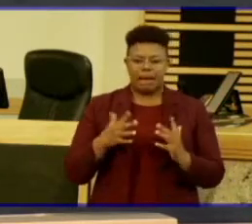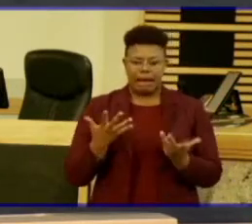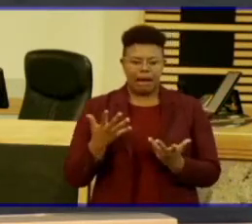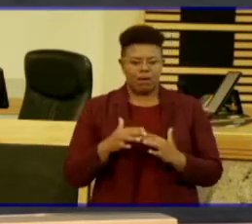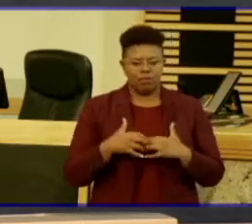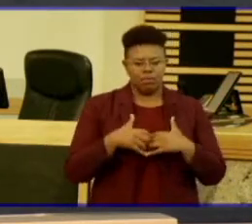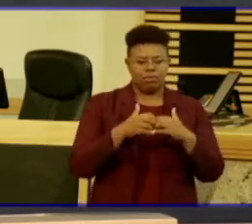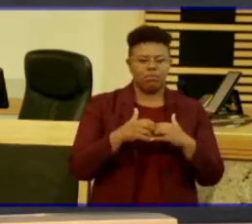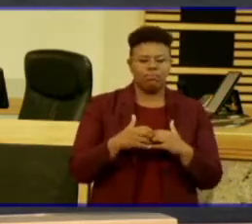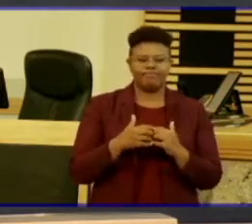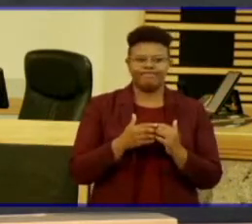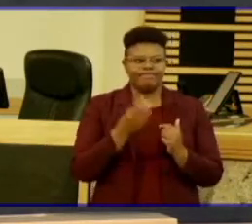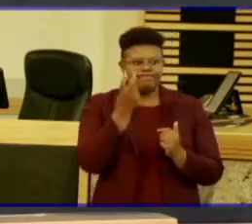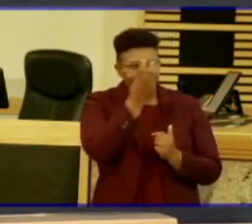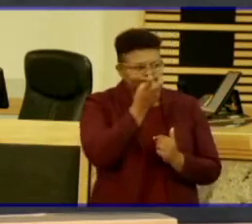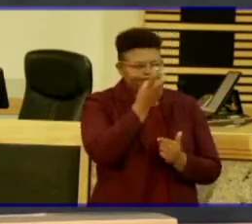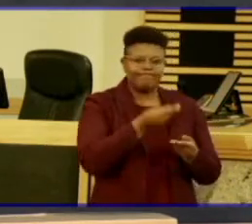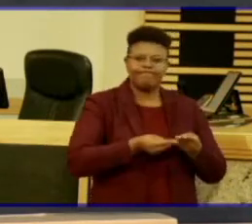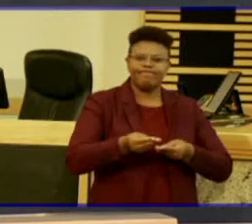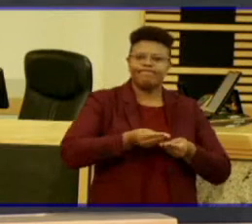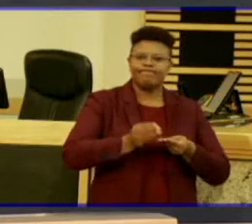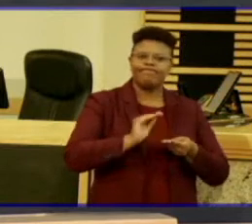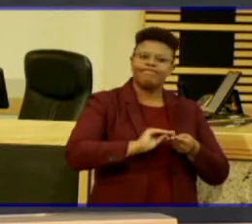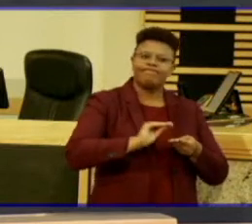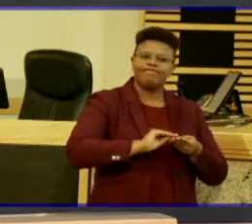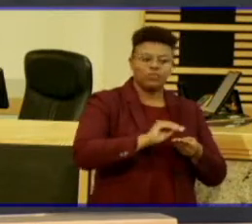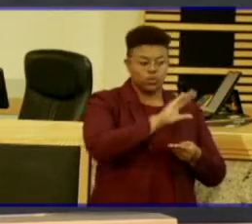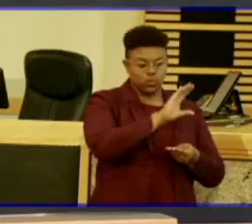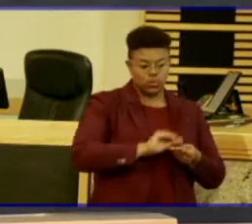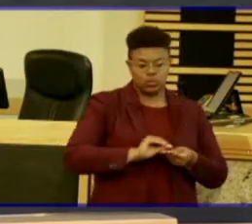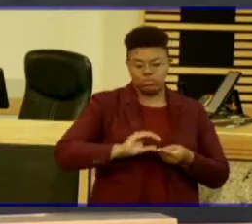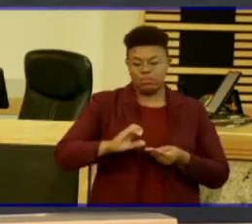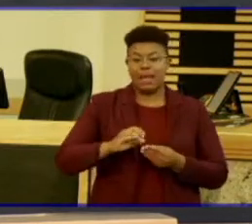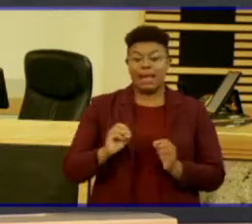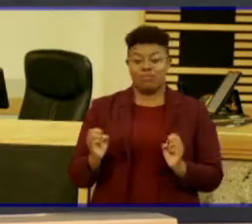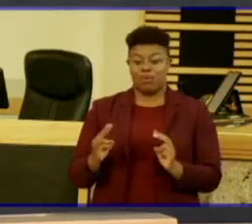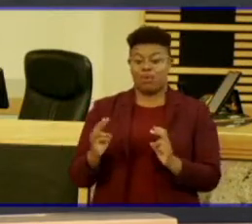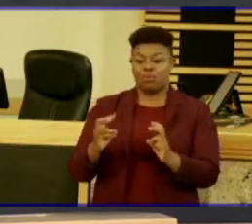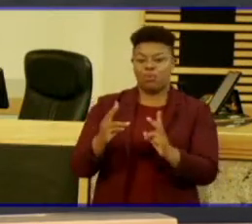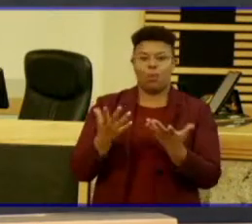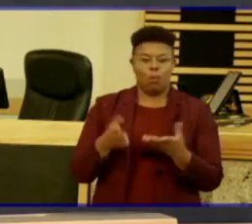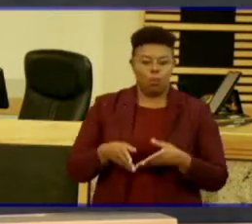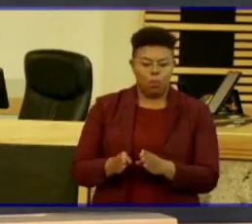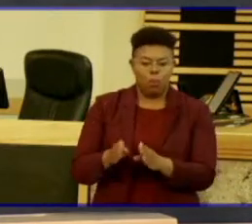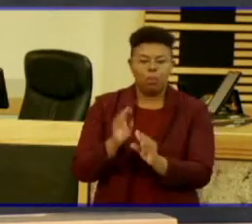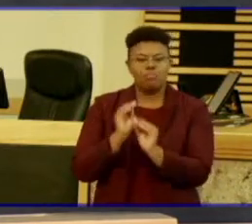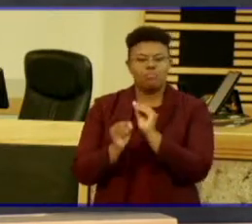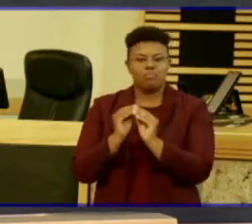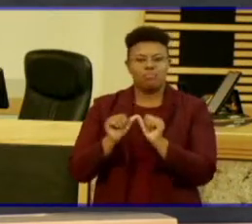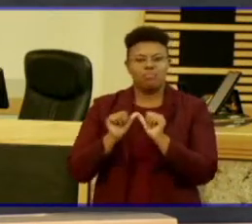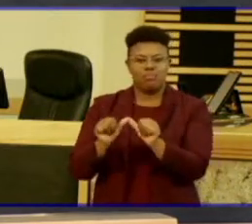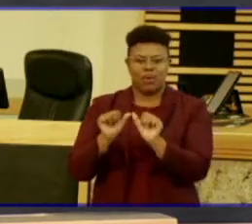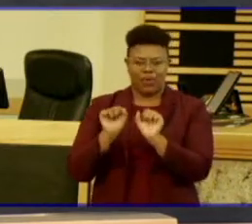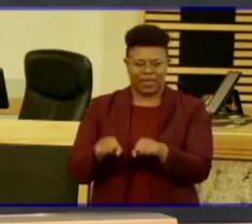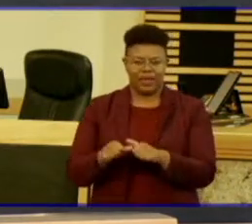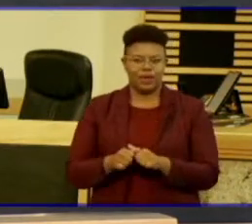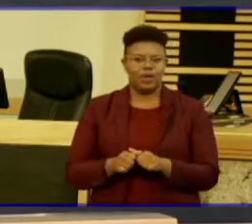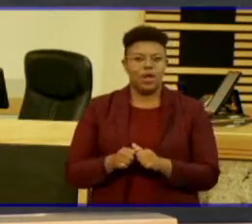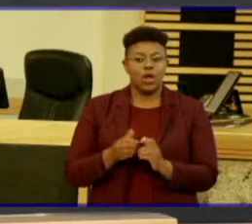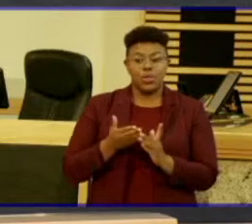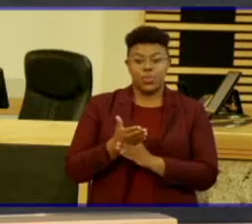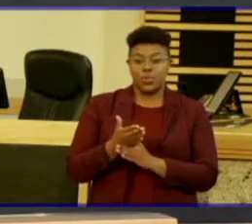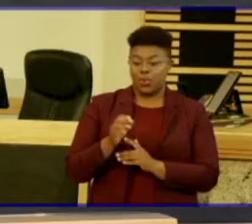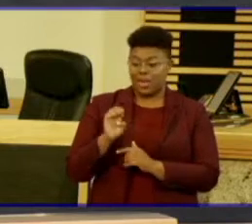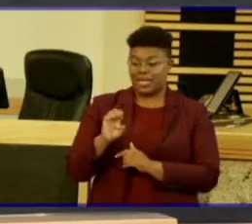access funding for socio-economic development. Honorable members, to our established special economic zones, the East